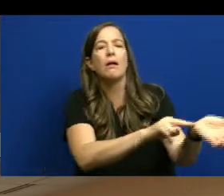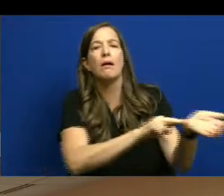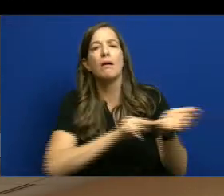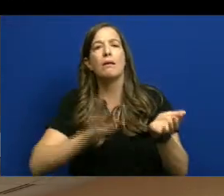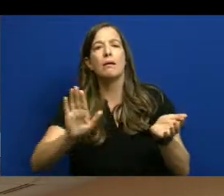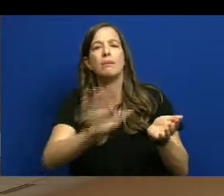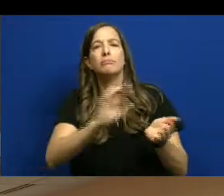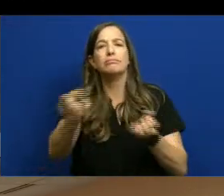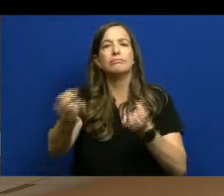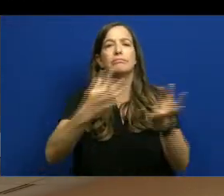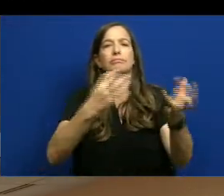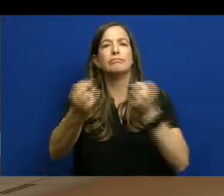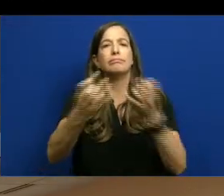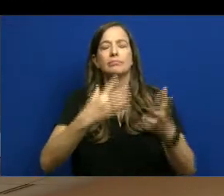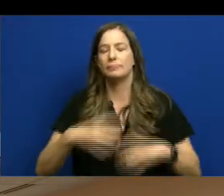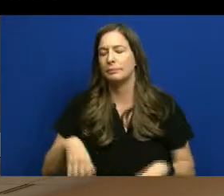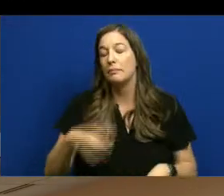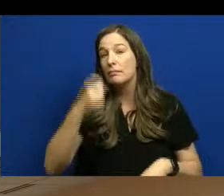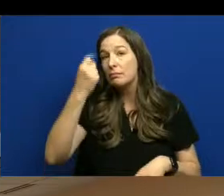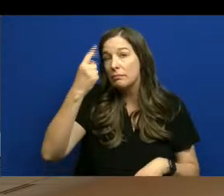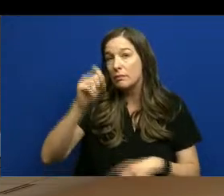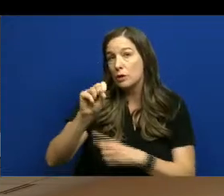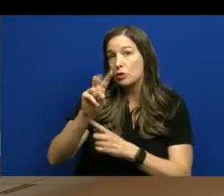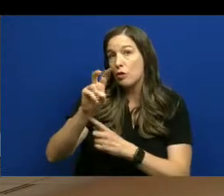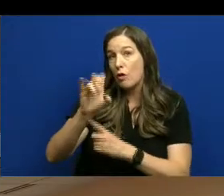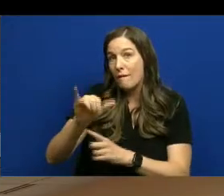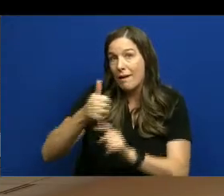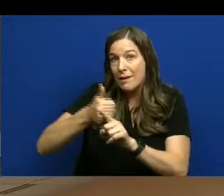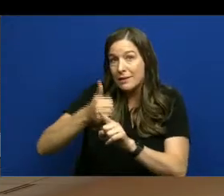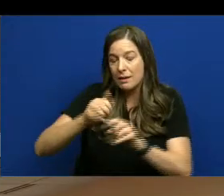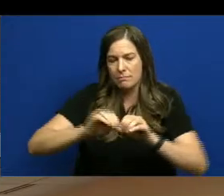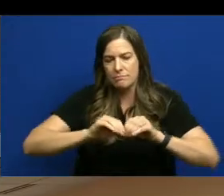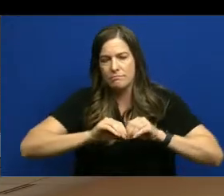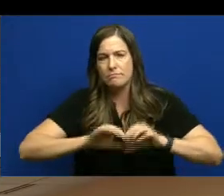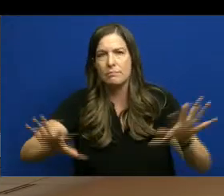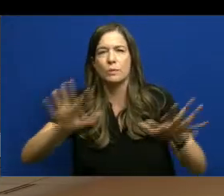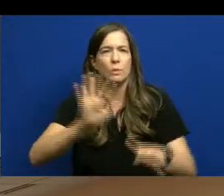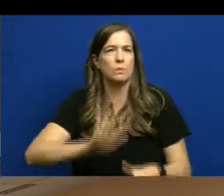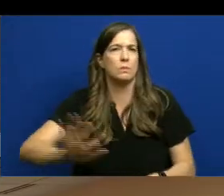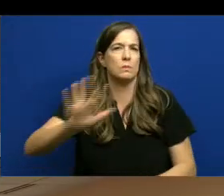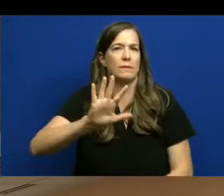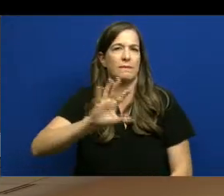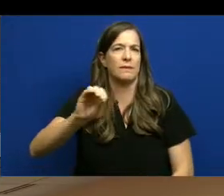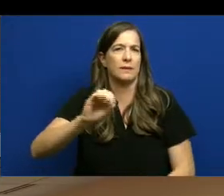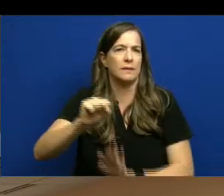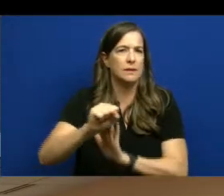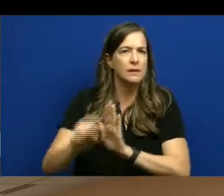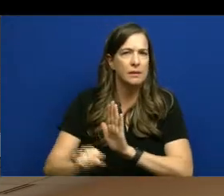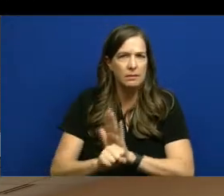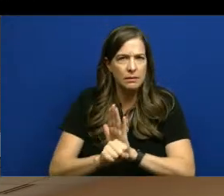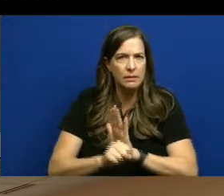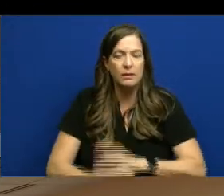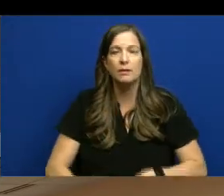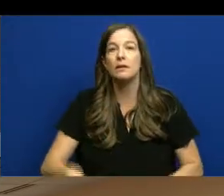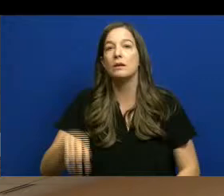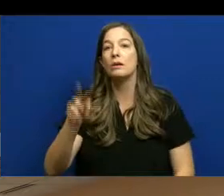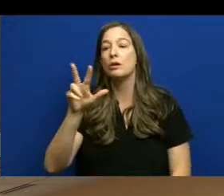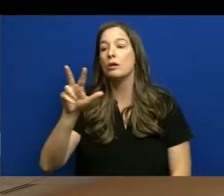They sent the survey out to all 50 states. The 39 states that have